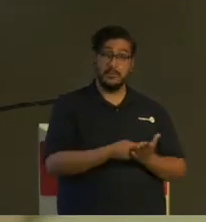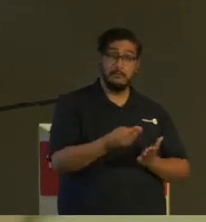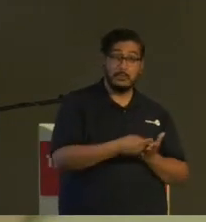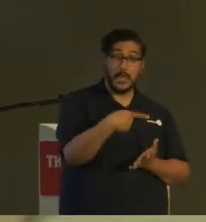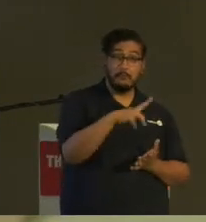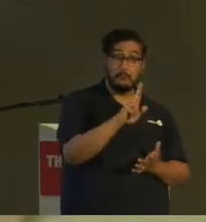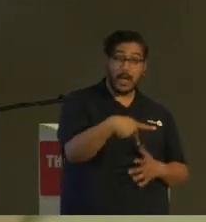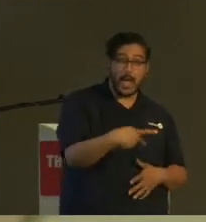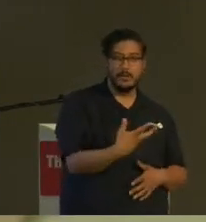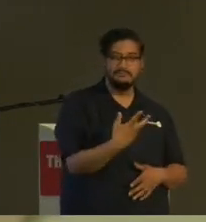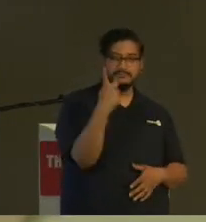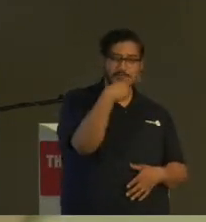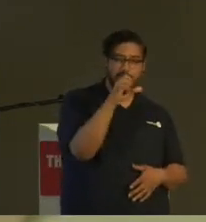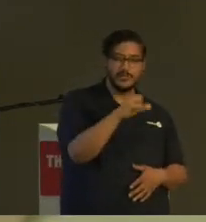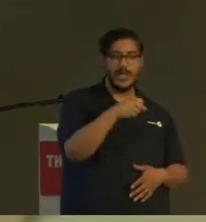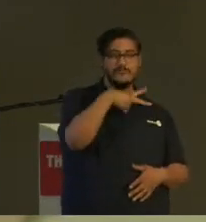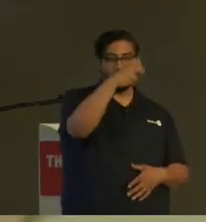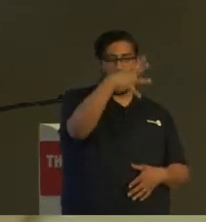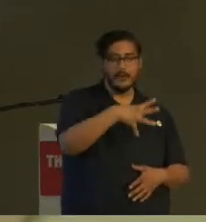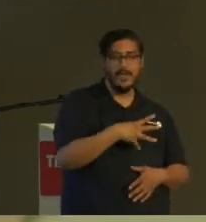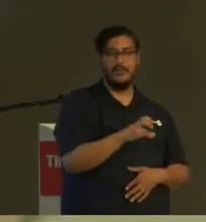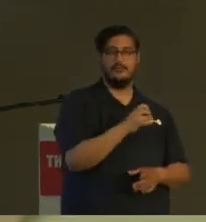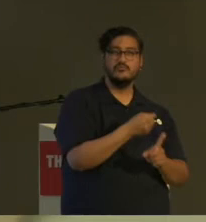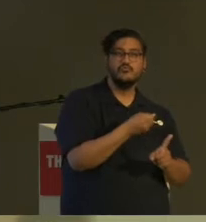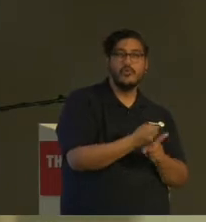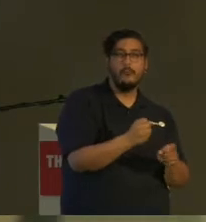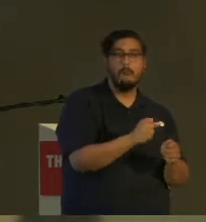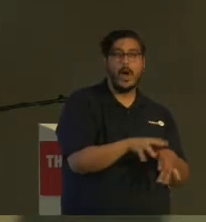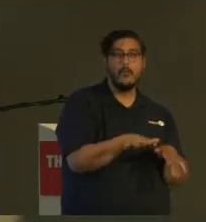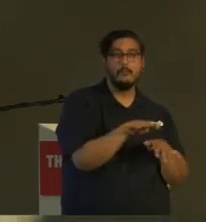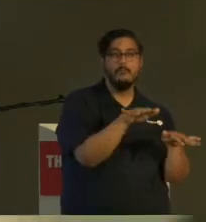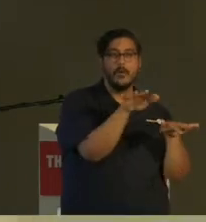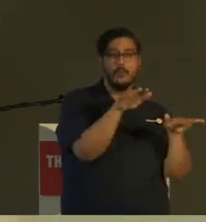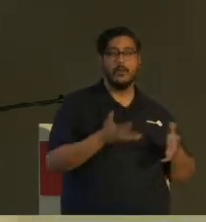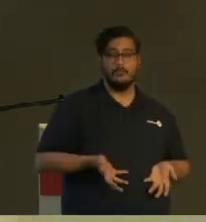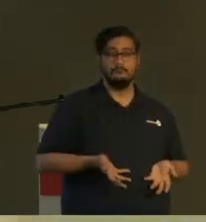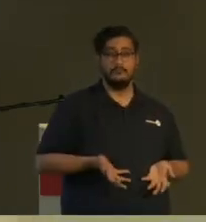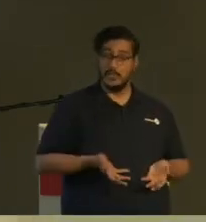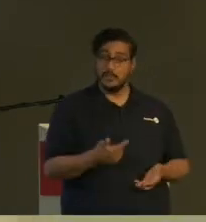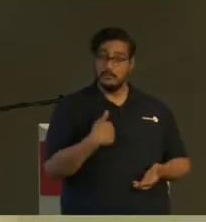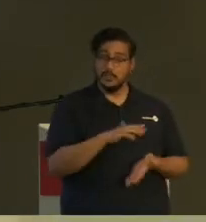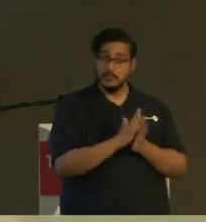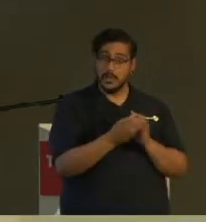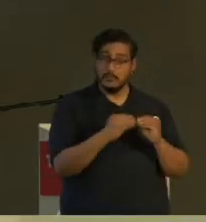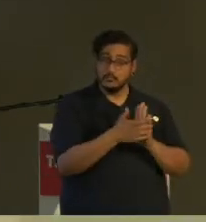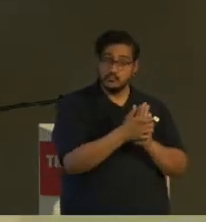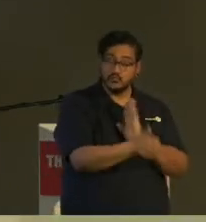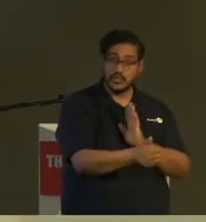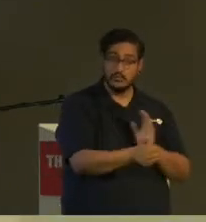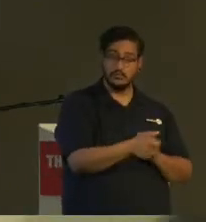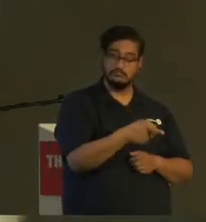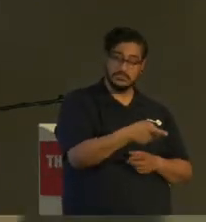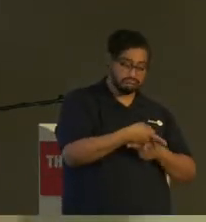disguised as frogmen whose tanks spilled endless bubbles. When I finally achieved a certain proficiency caring for the fancy guppies